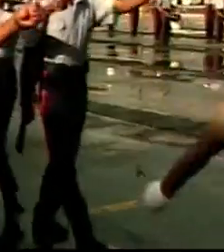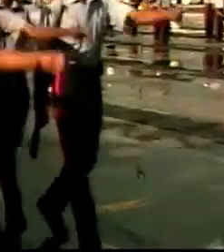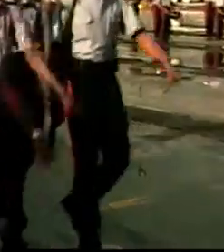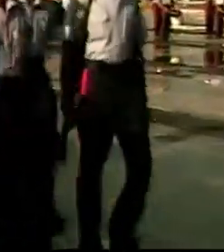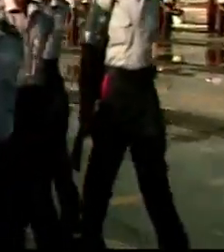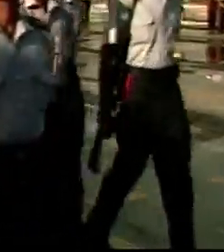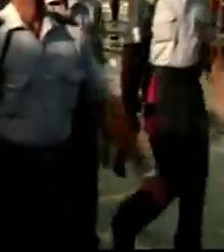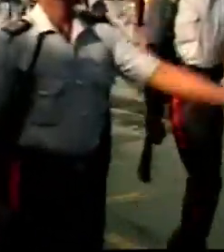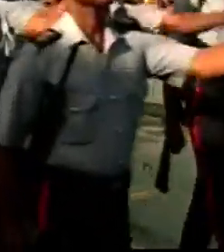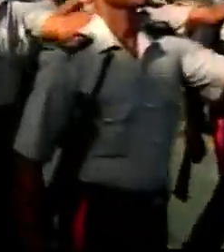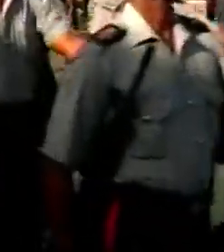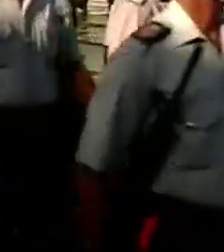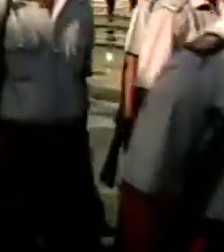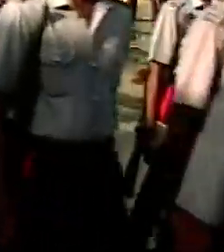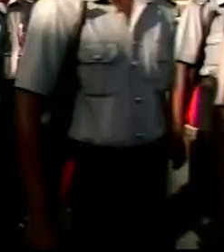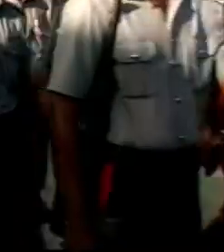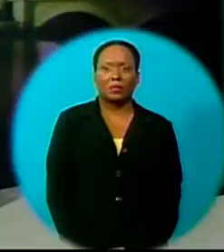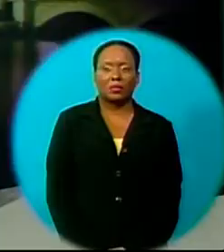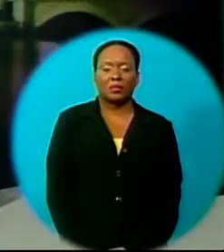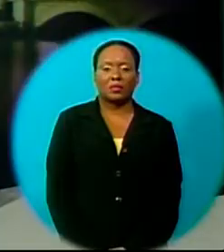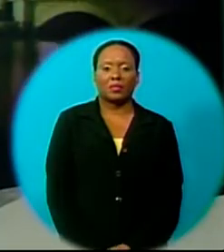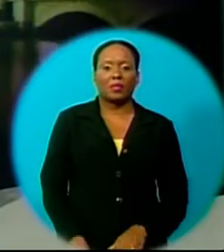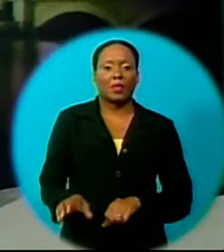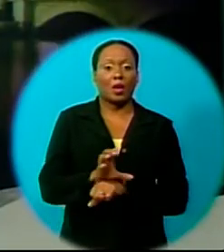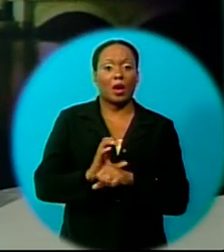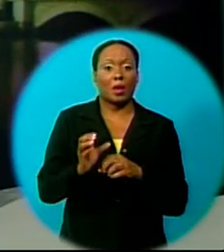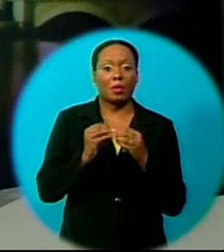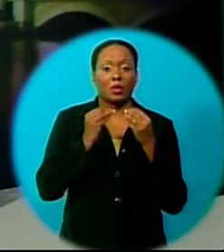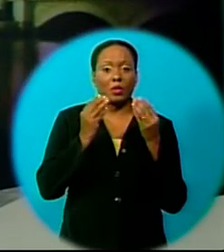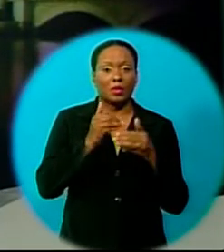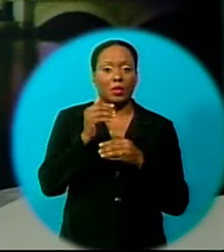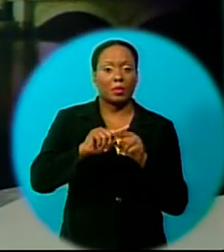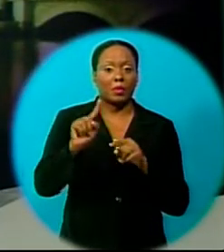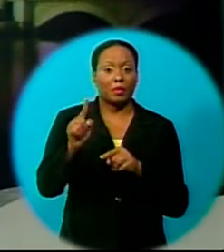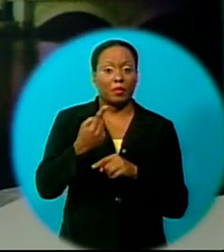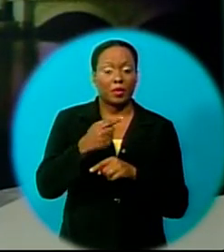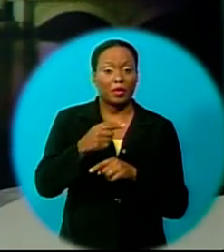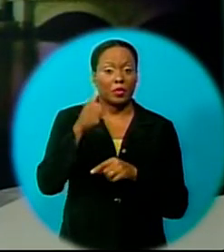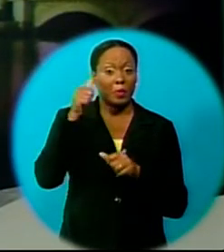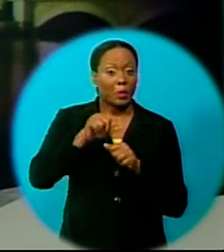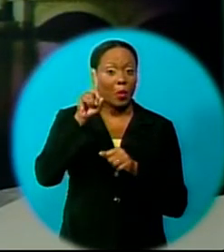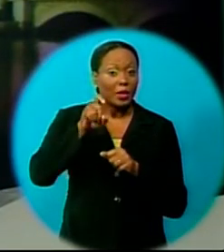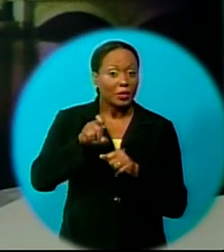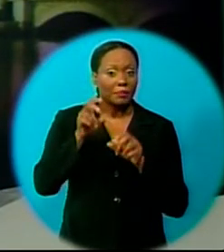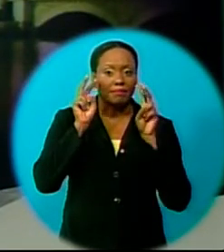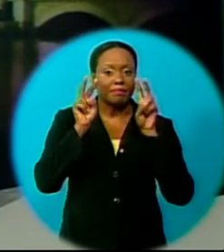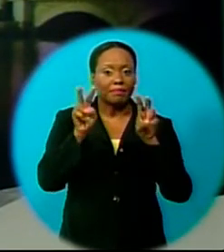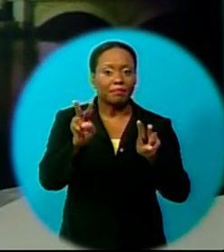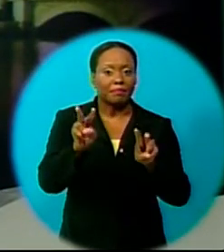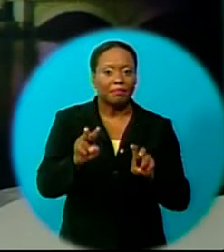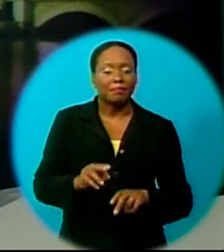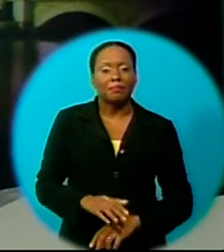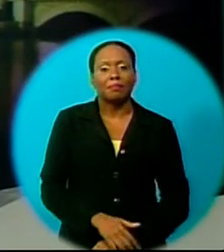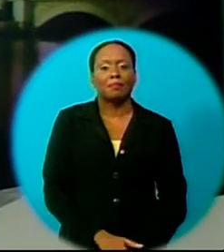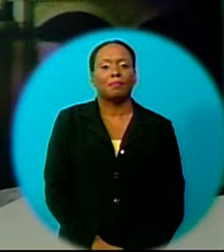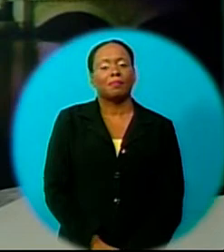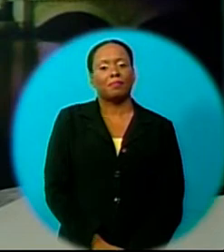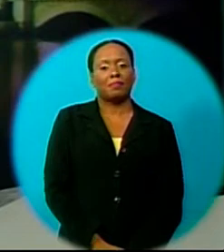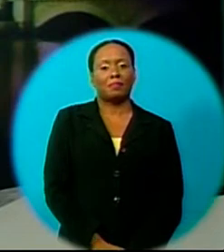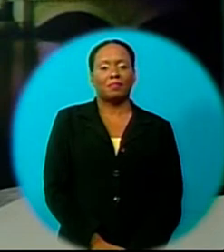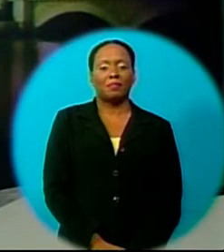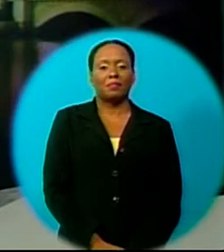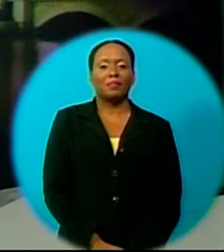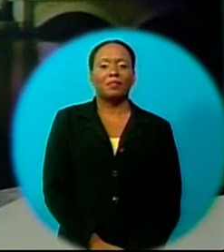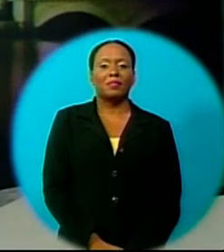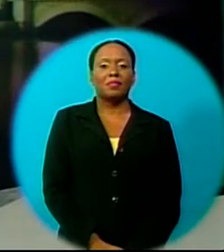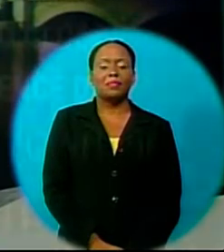their routines to suit. And regional news is next, but first a reminder that we want to hear from you on this